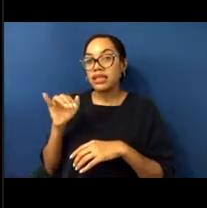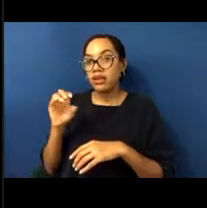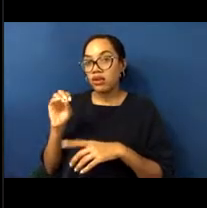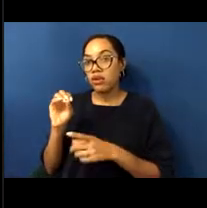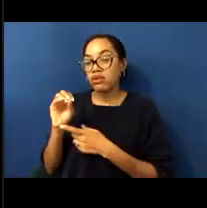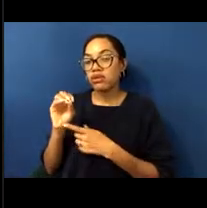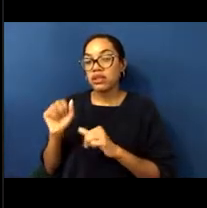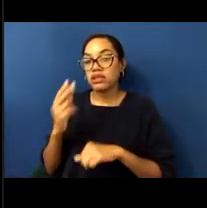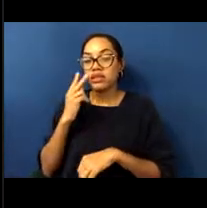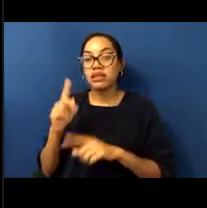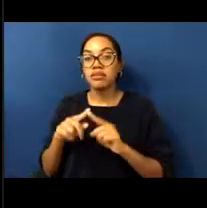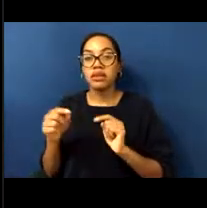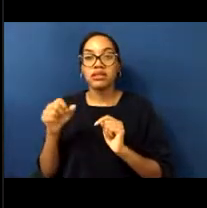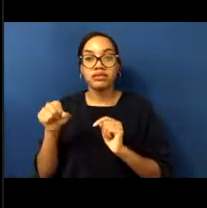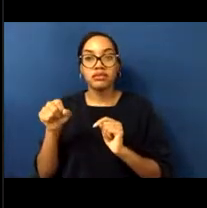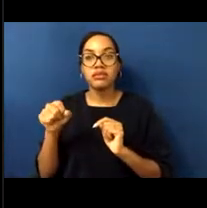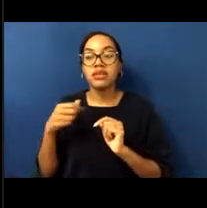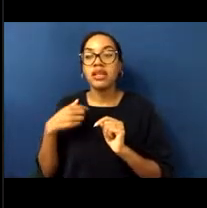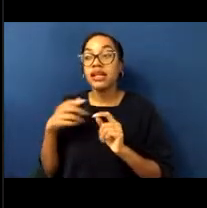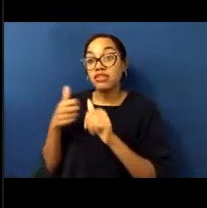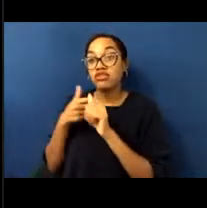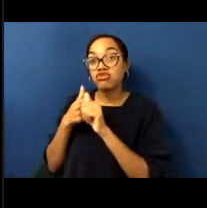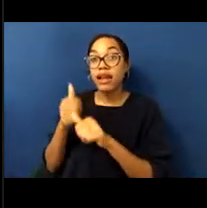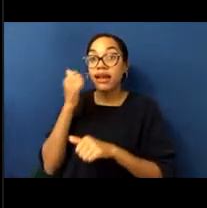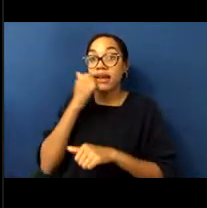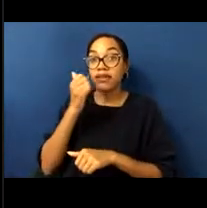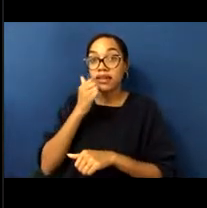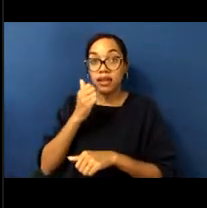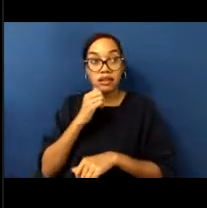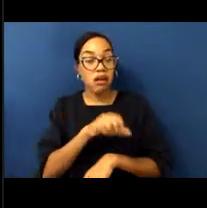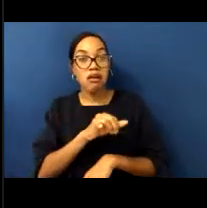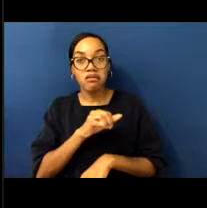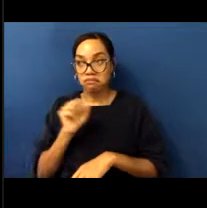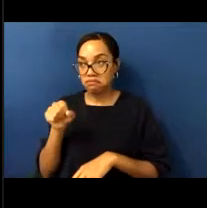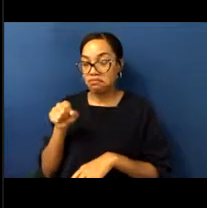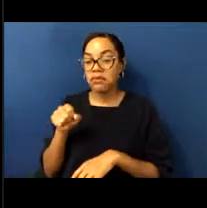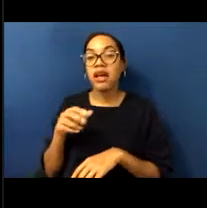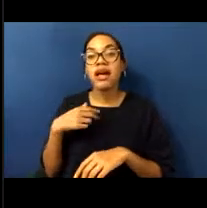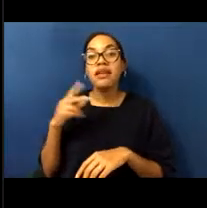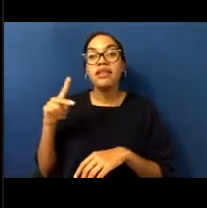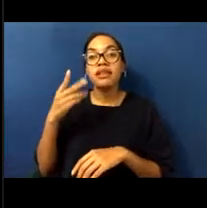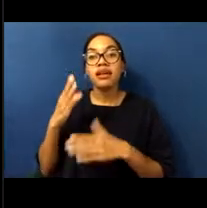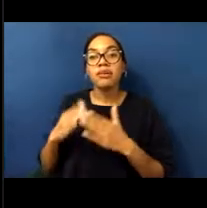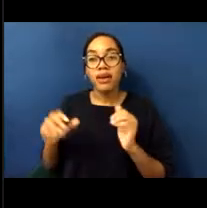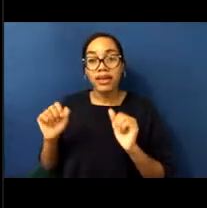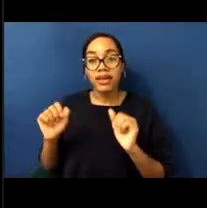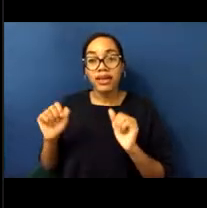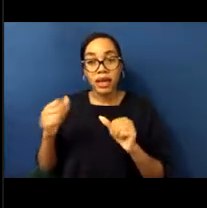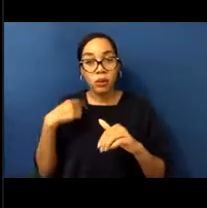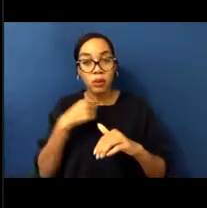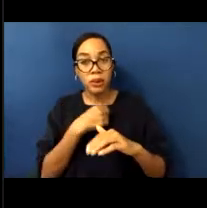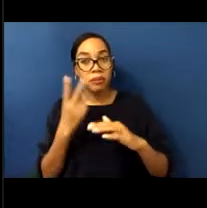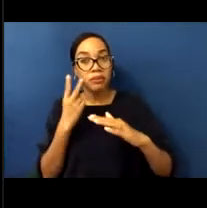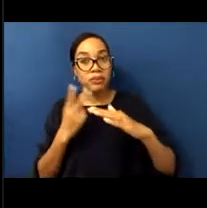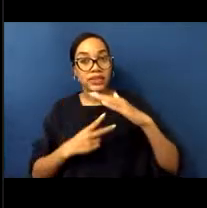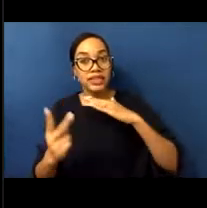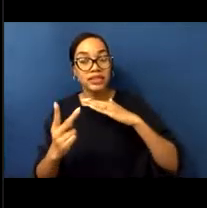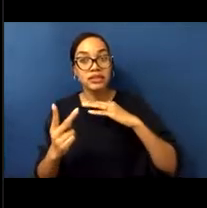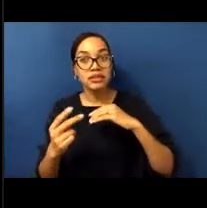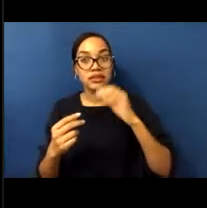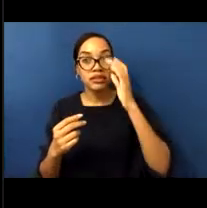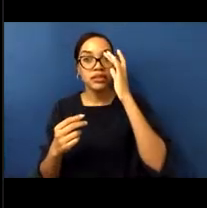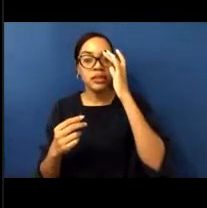Pacific, yeah. And that is tracked every day. And then the second part was, I think it was, can we predict or use the